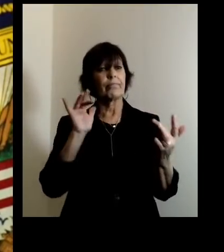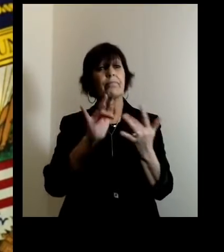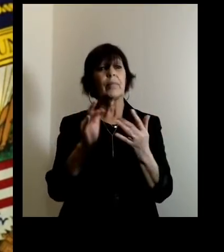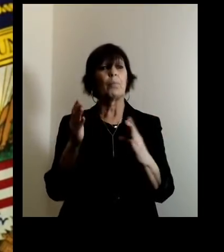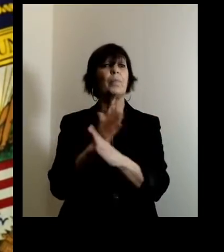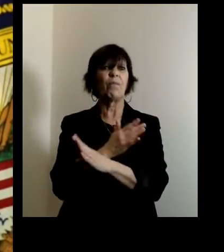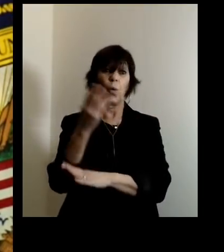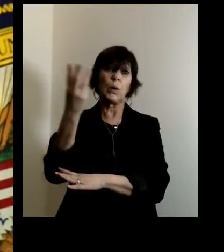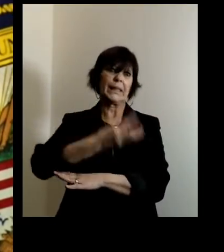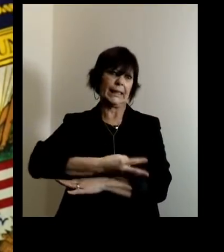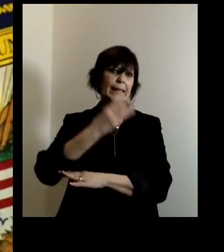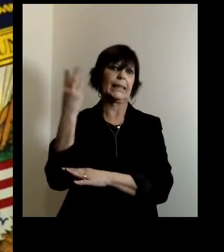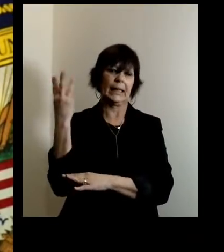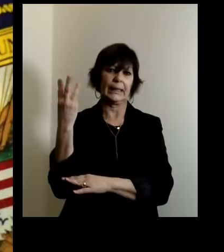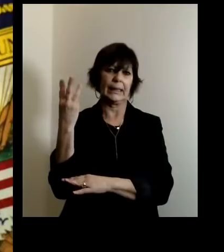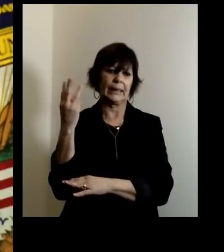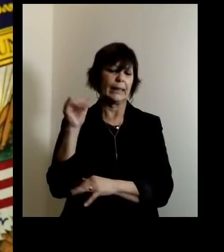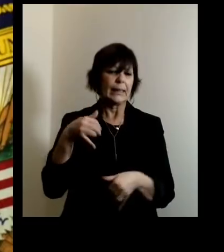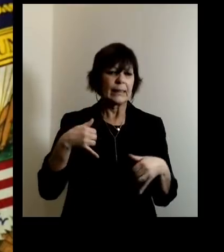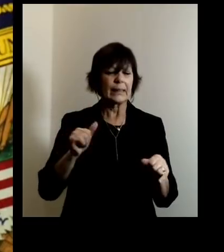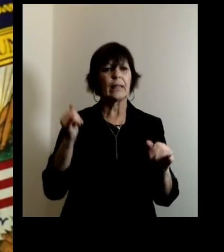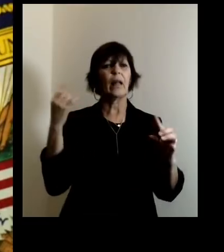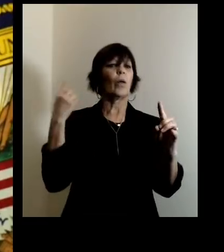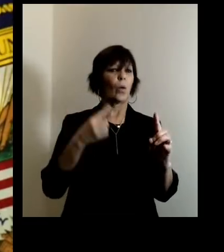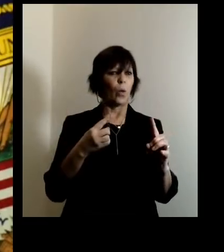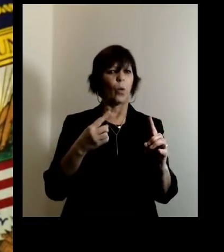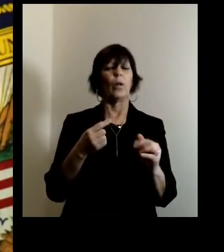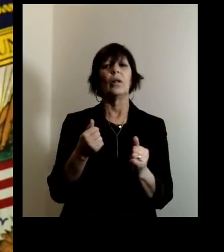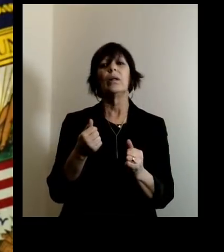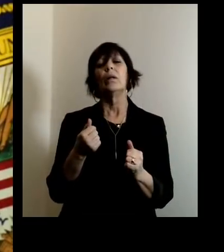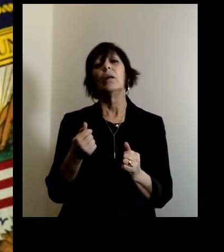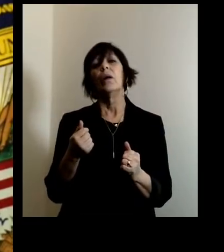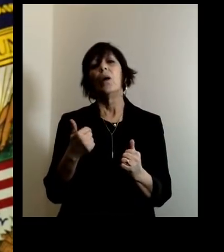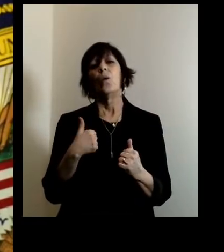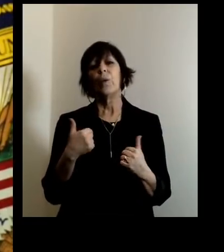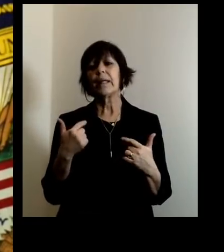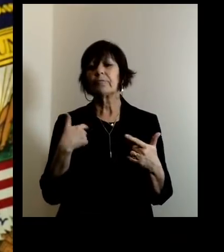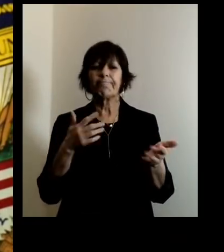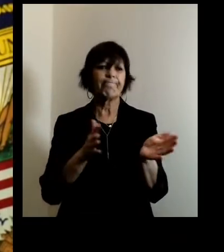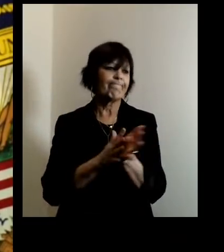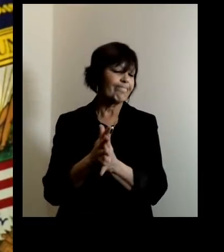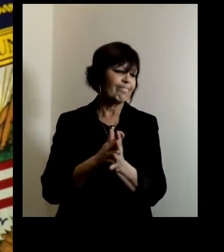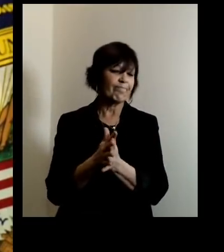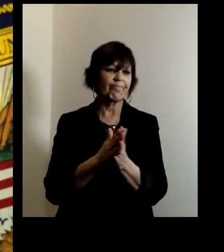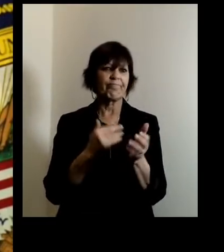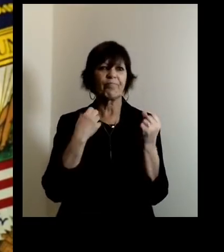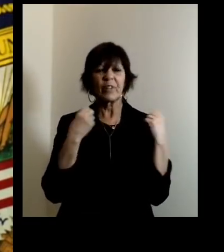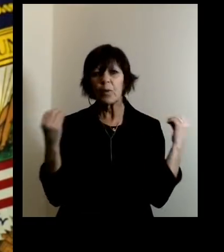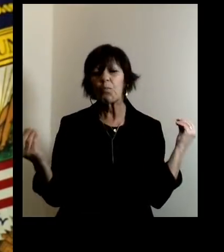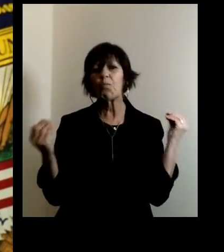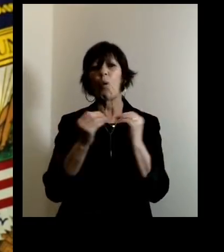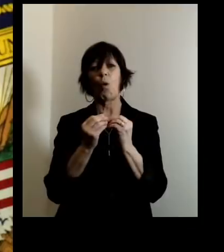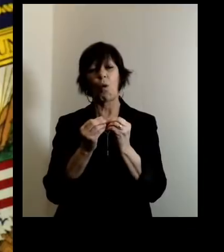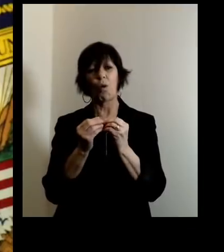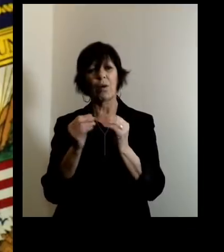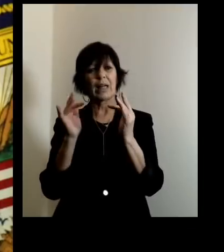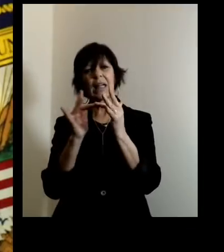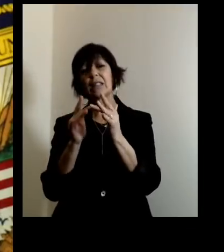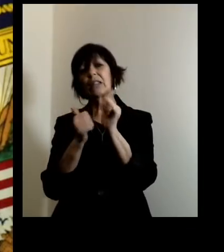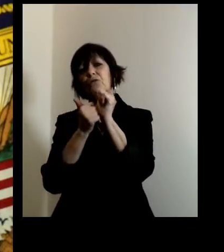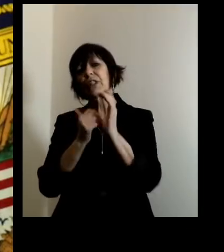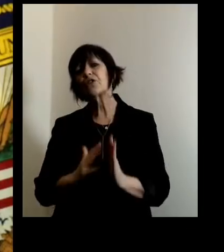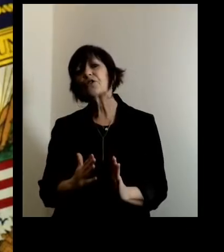6 days. So that is still our goal. We have energized the number of contact tracers. Right now we